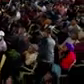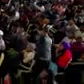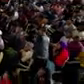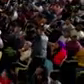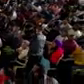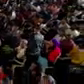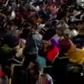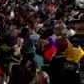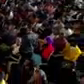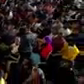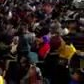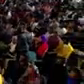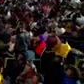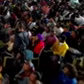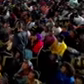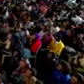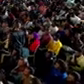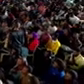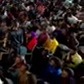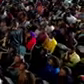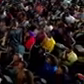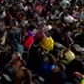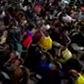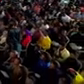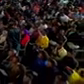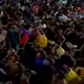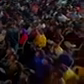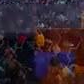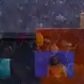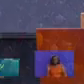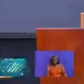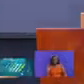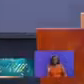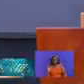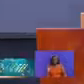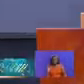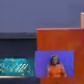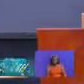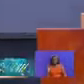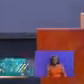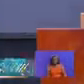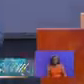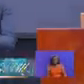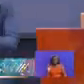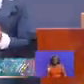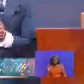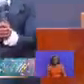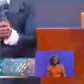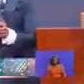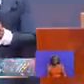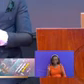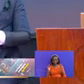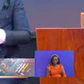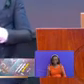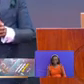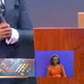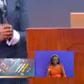consumtion is someone getting me let's appreciate Bishop k for my thank you